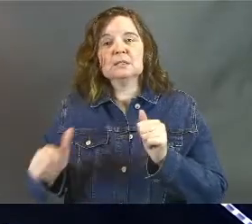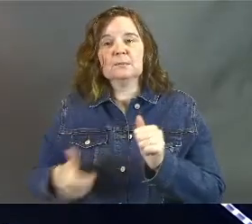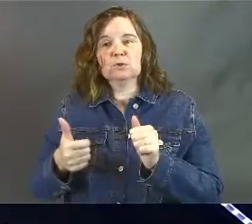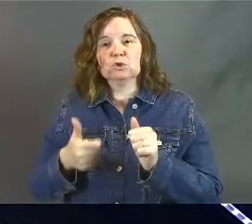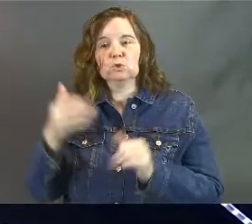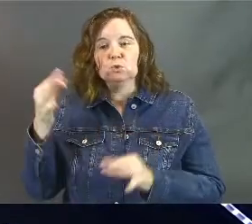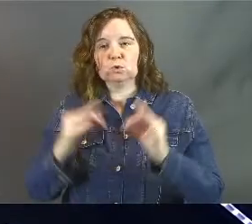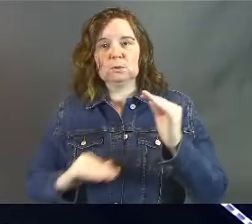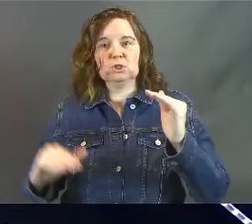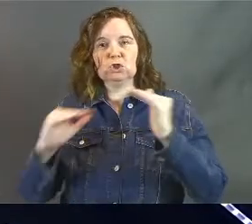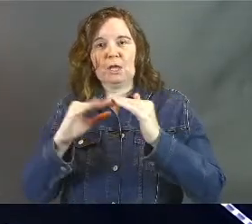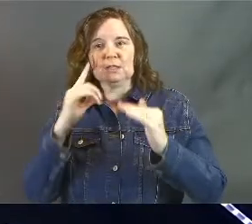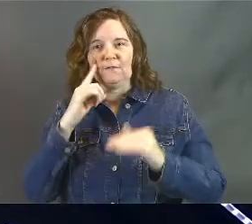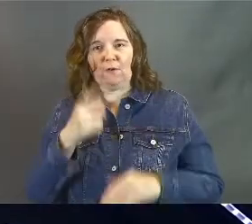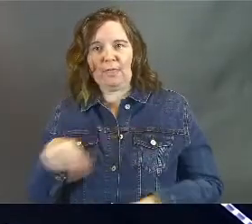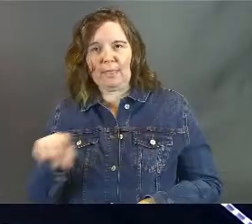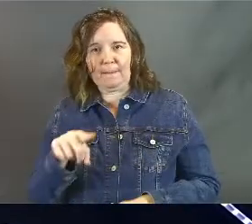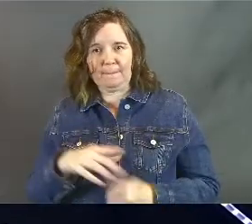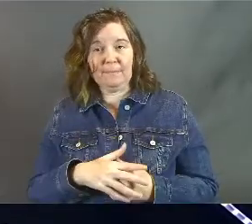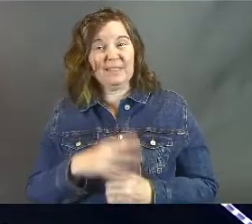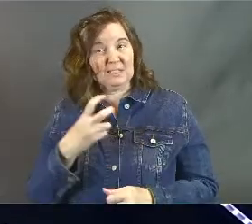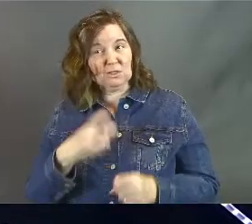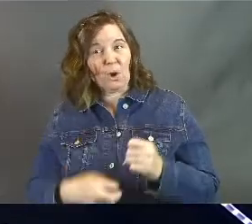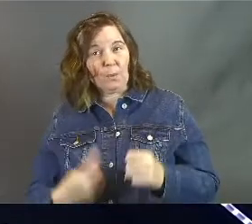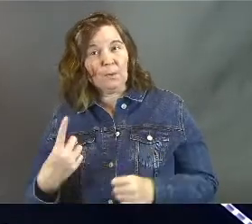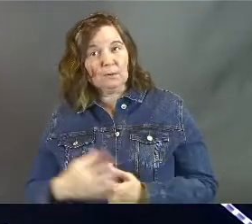justice for them. This is a tricky one.